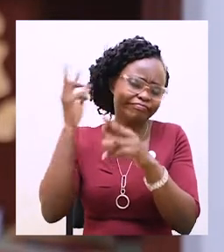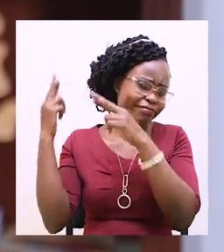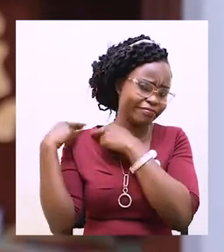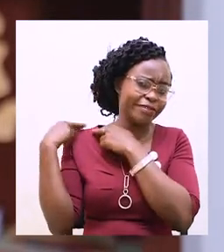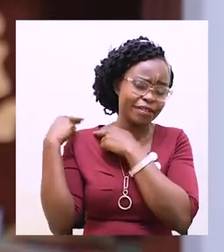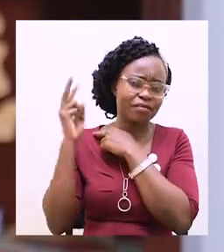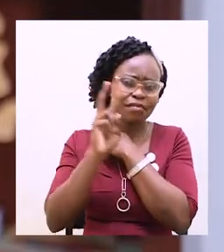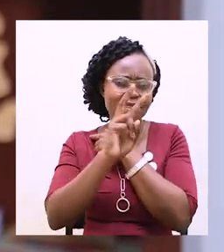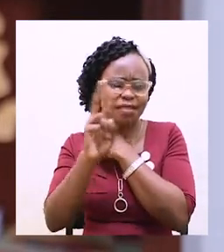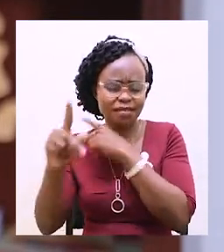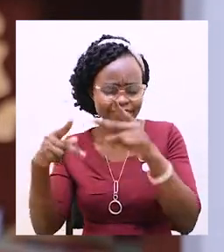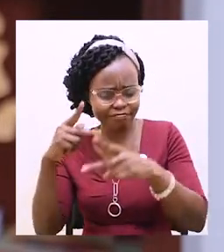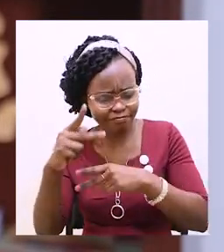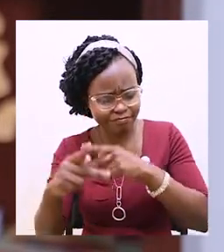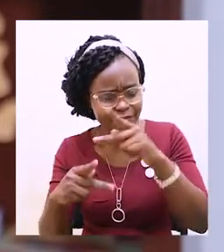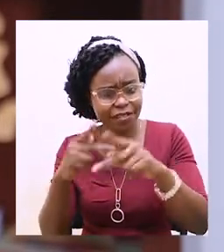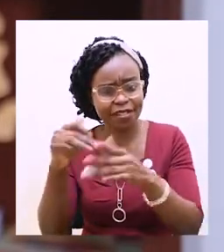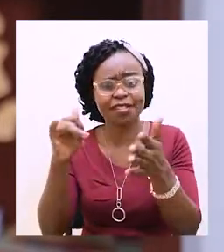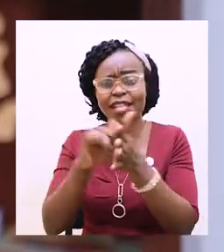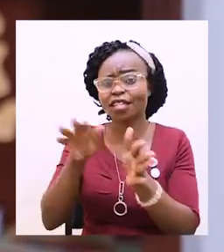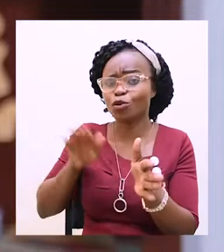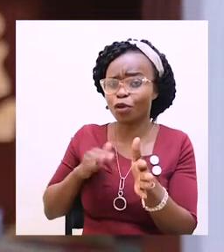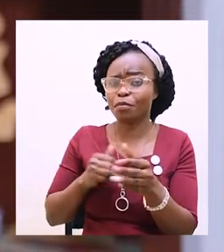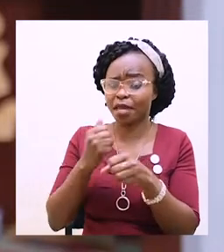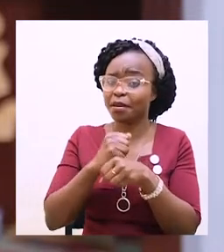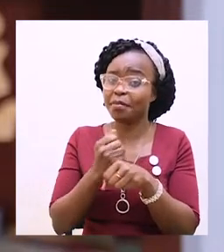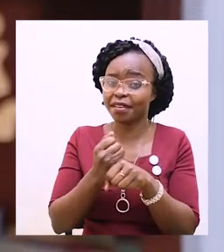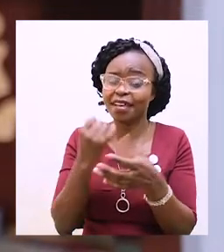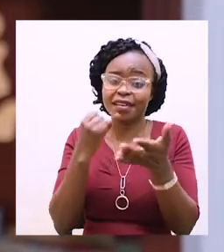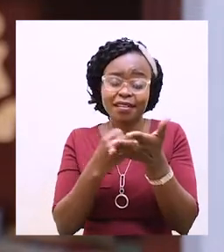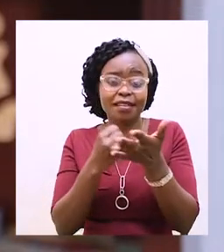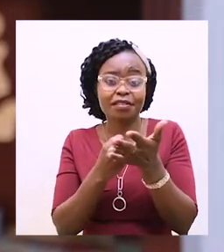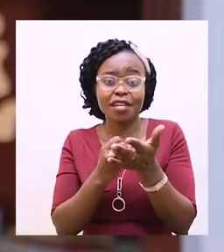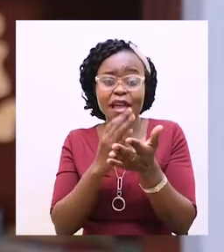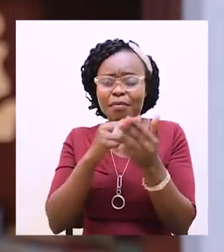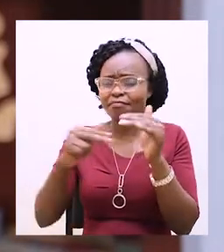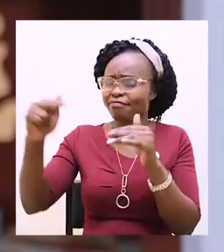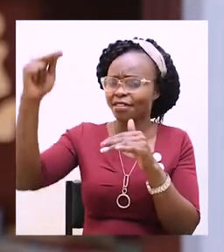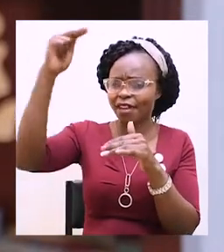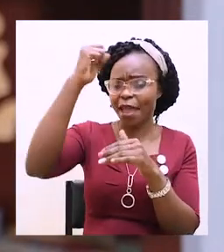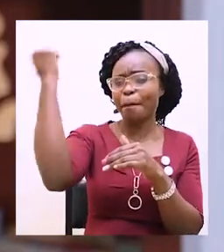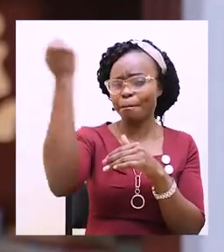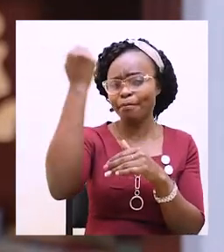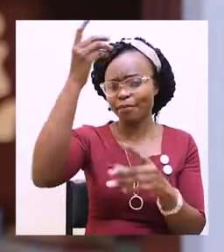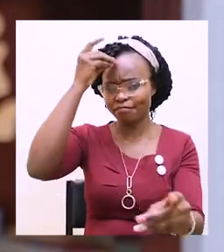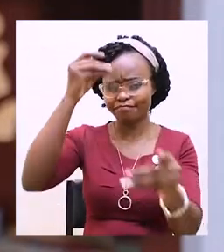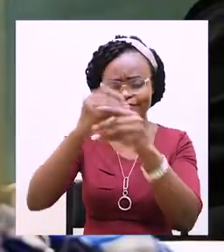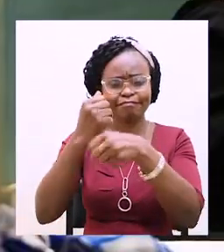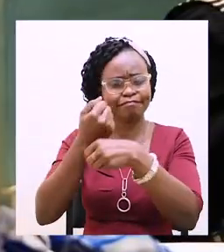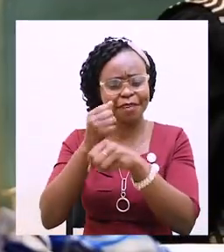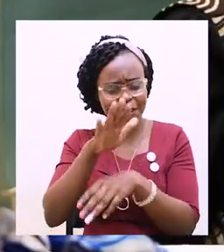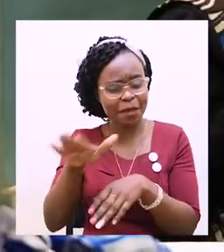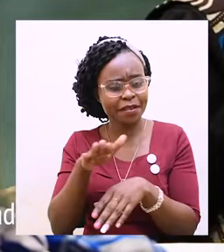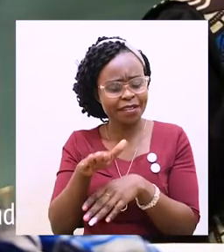roles, and seeing the progress that women are making, including being in very high level political decision